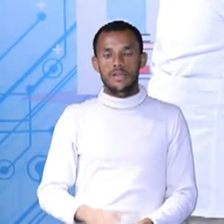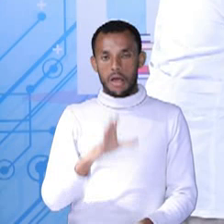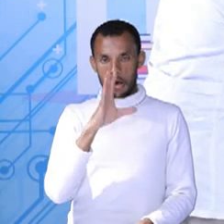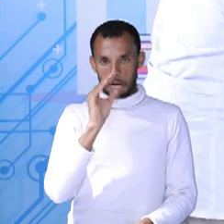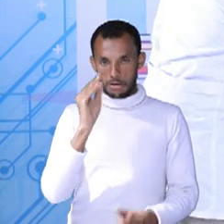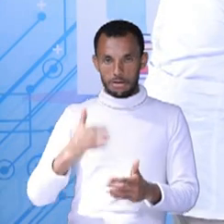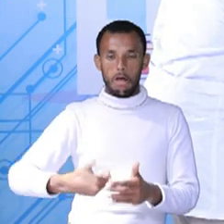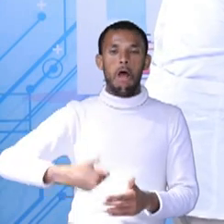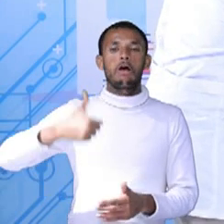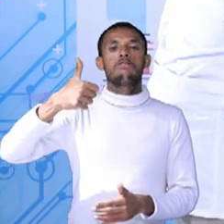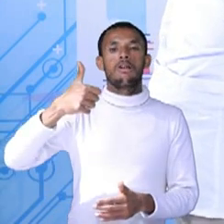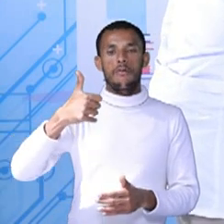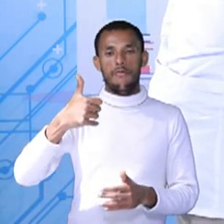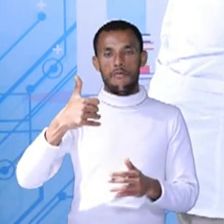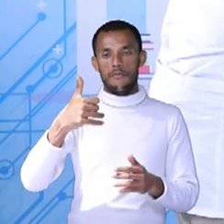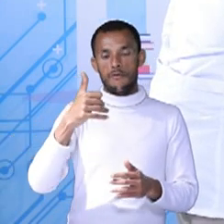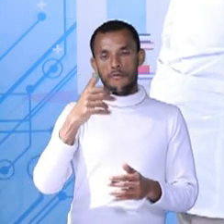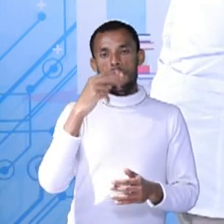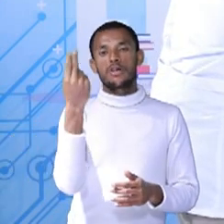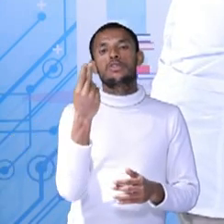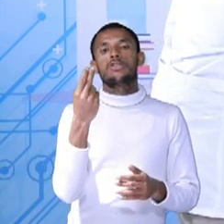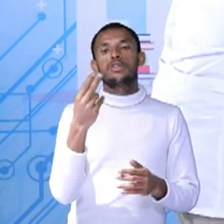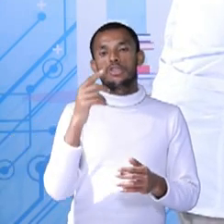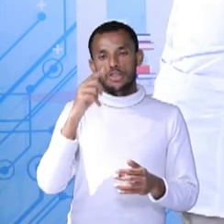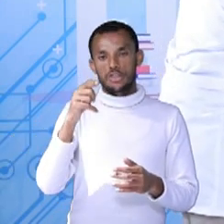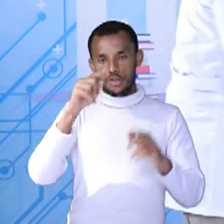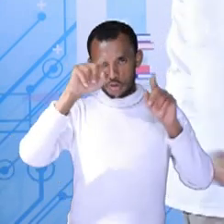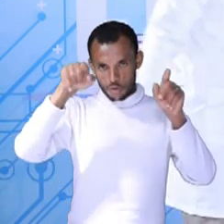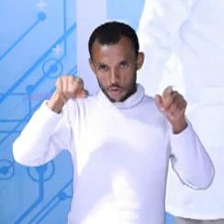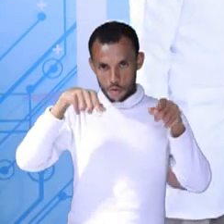and the other function, g of x,